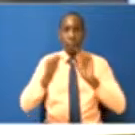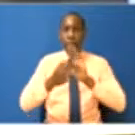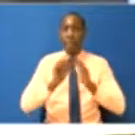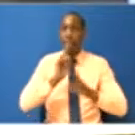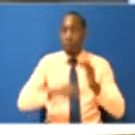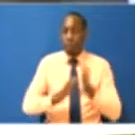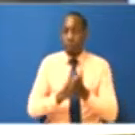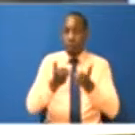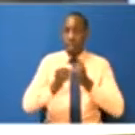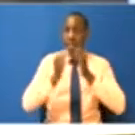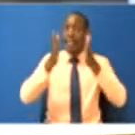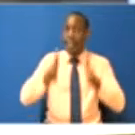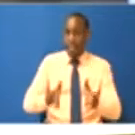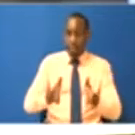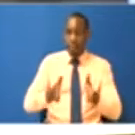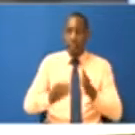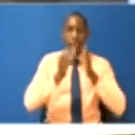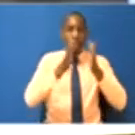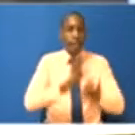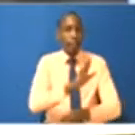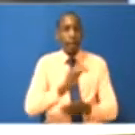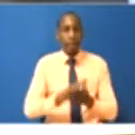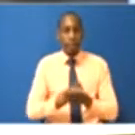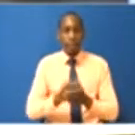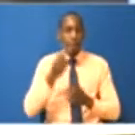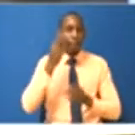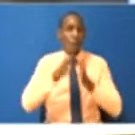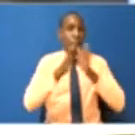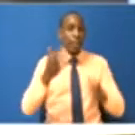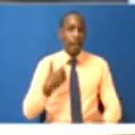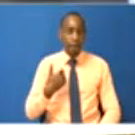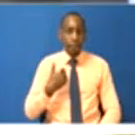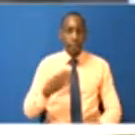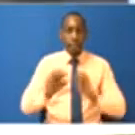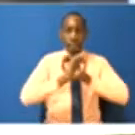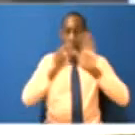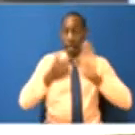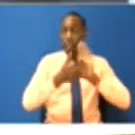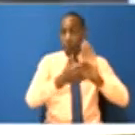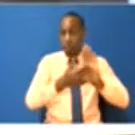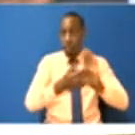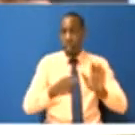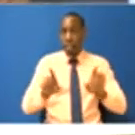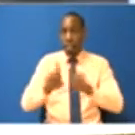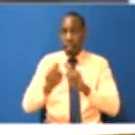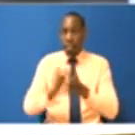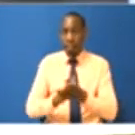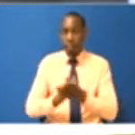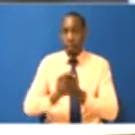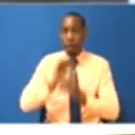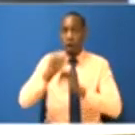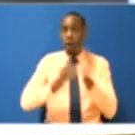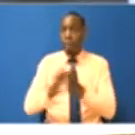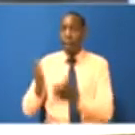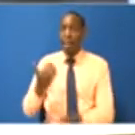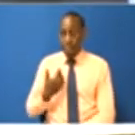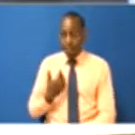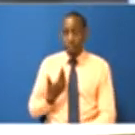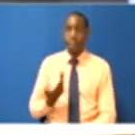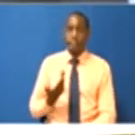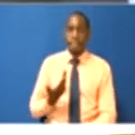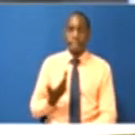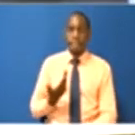that we need a leader who who has the bigger vision clearly spell it out and then has all these plans